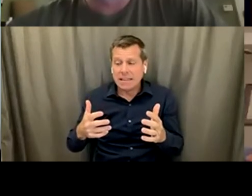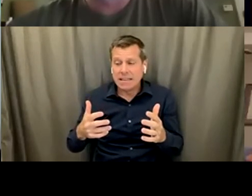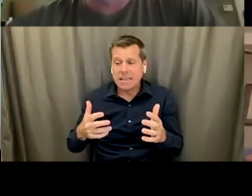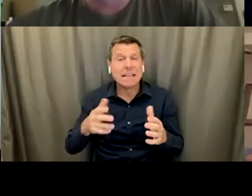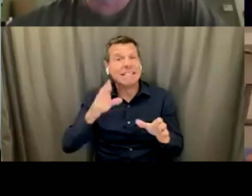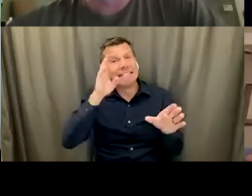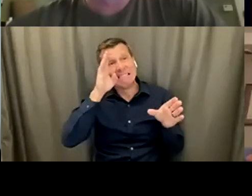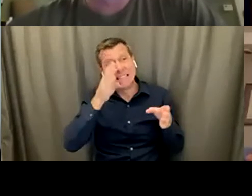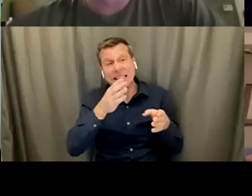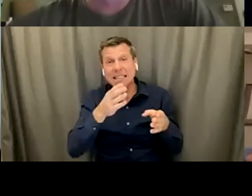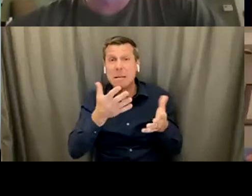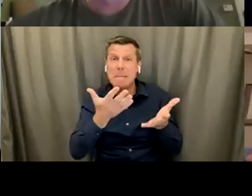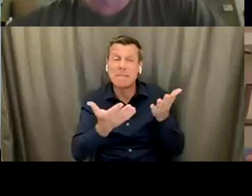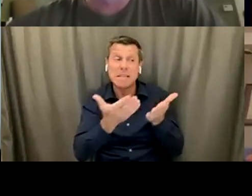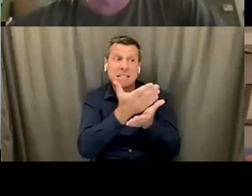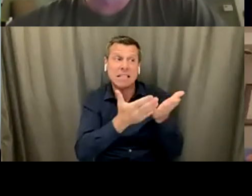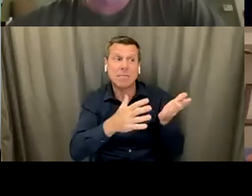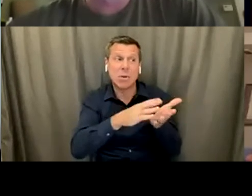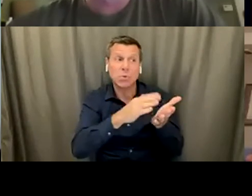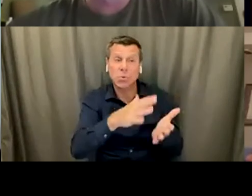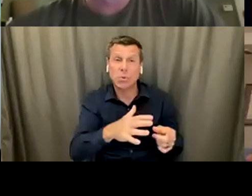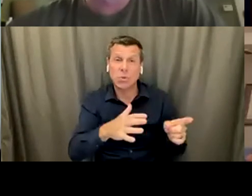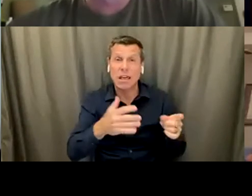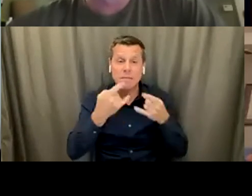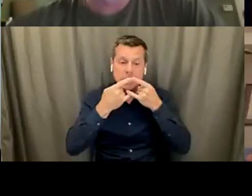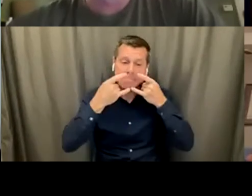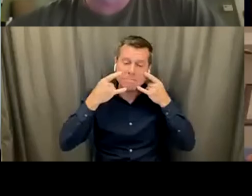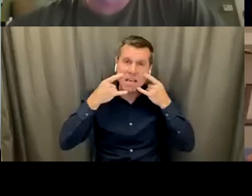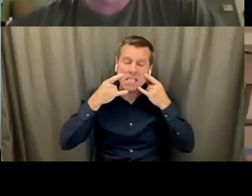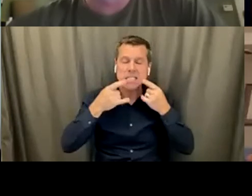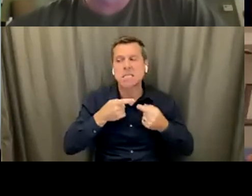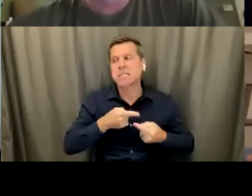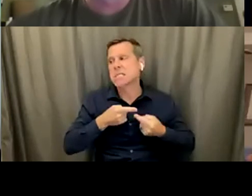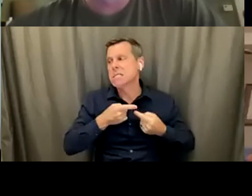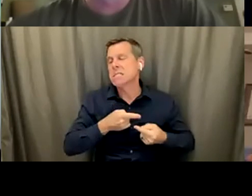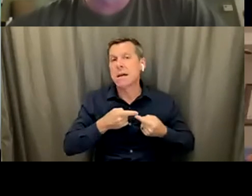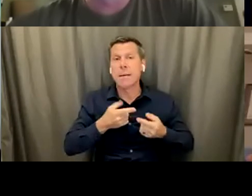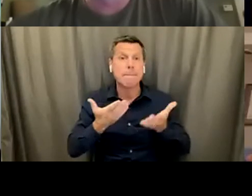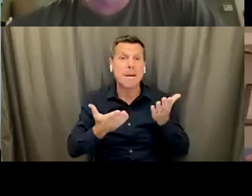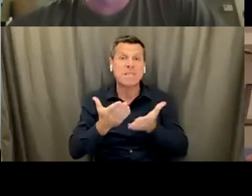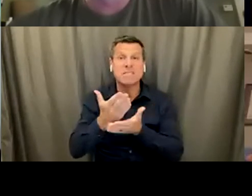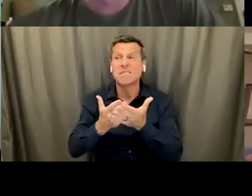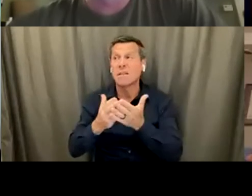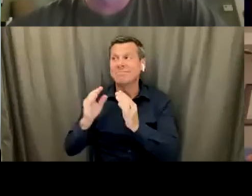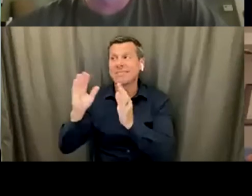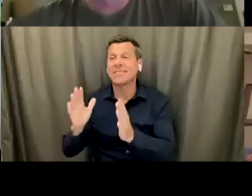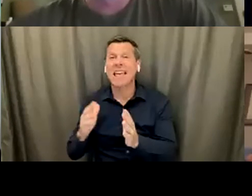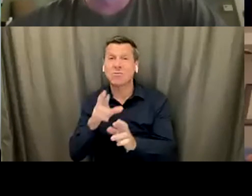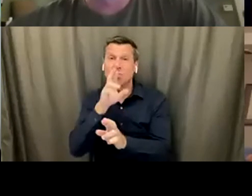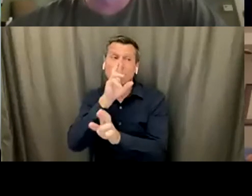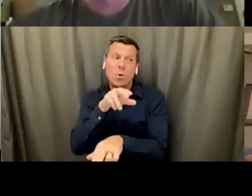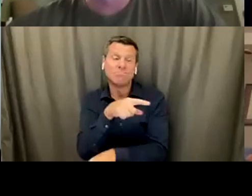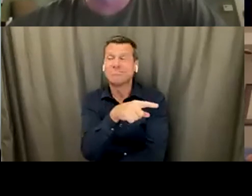students may have some issues with the wearing of the mask, and the instructors may have to report them. And I would